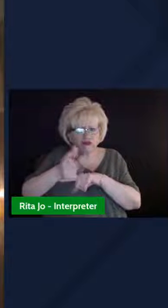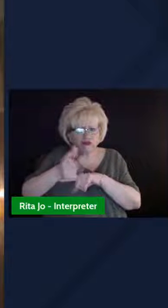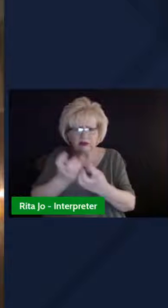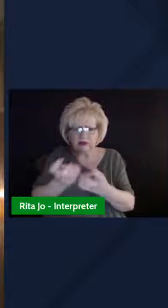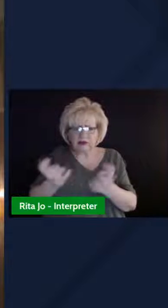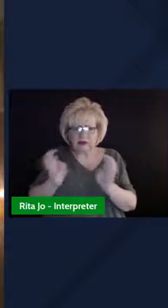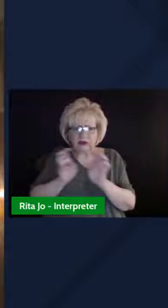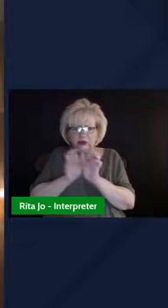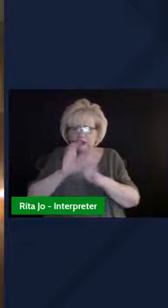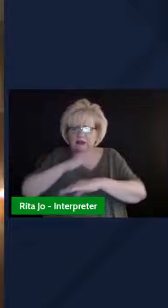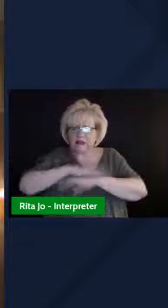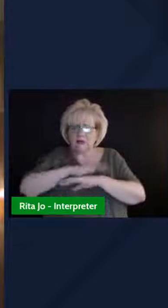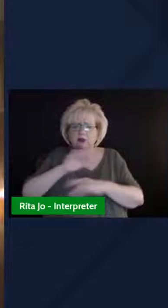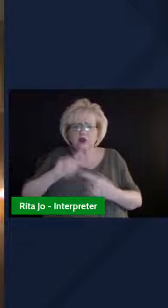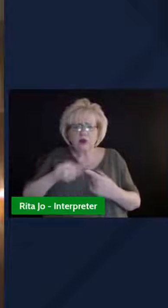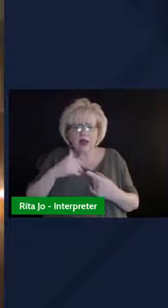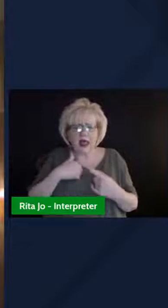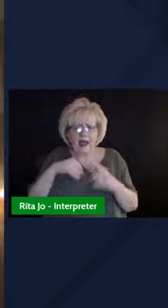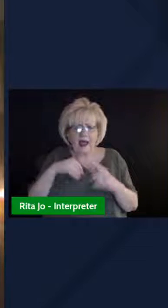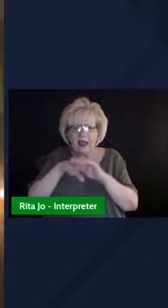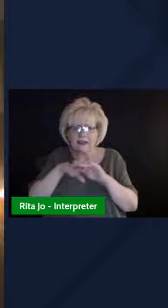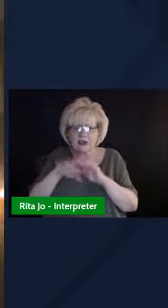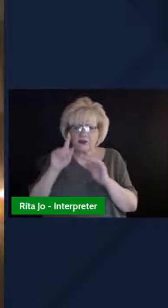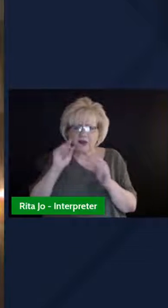that you want from that table.